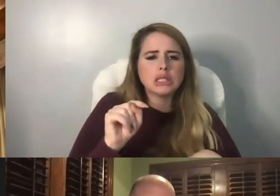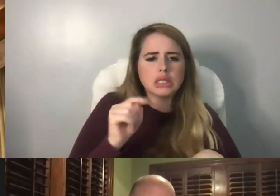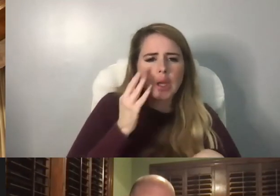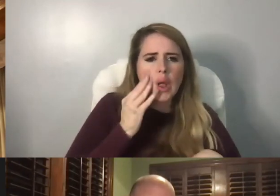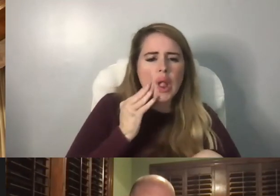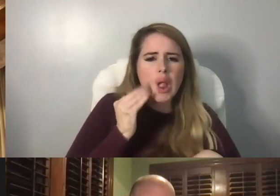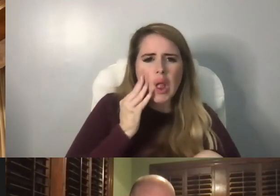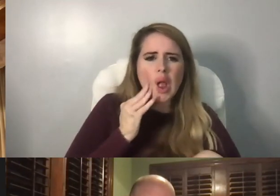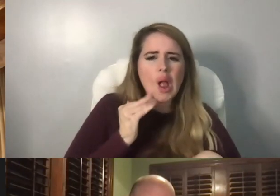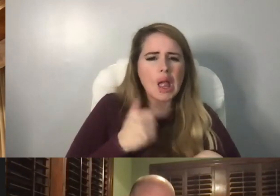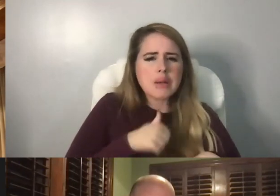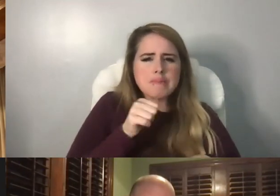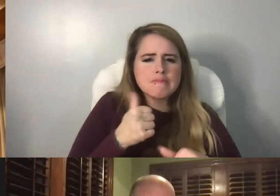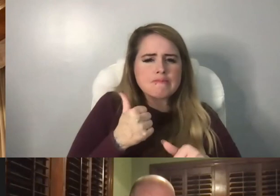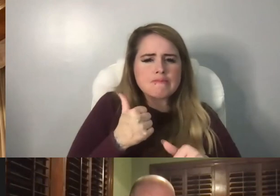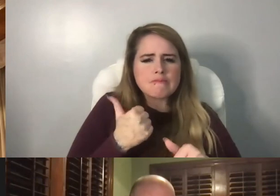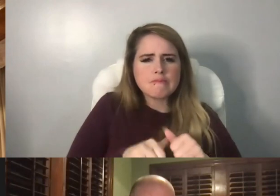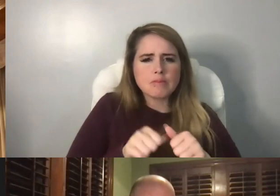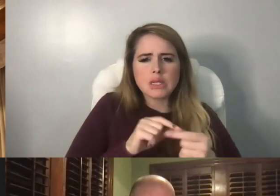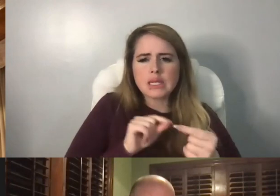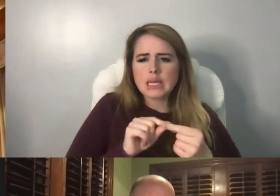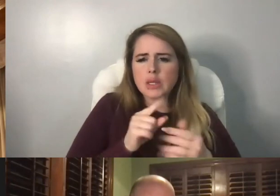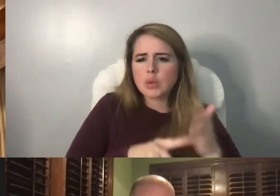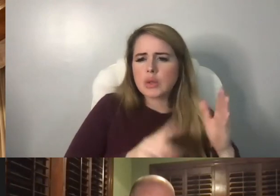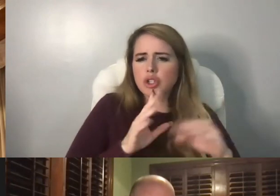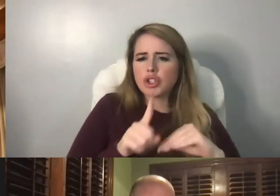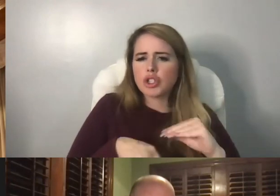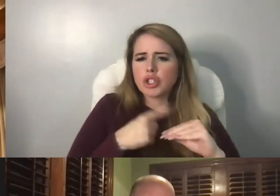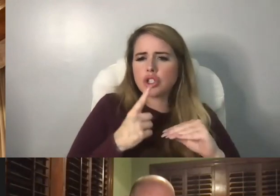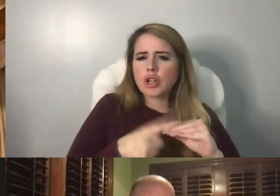not quite sure I know what this is in reference